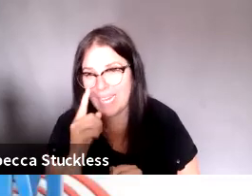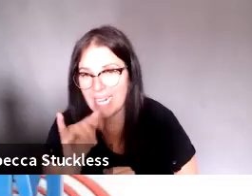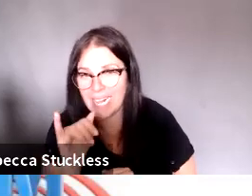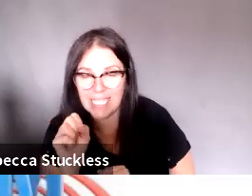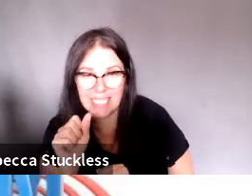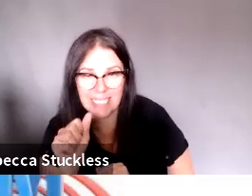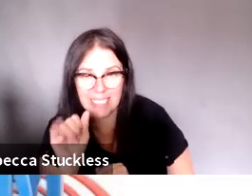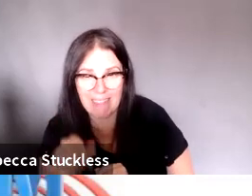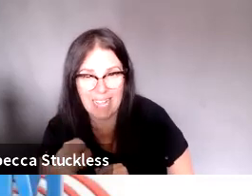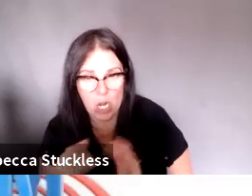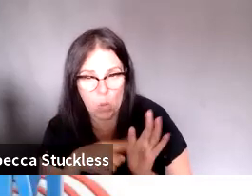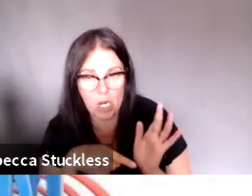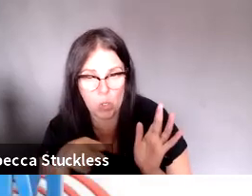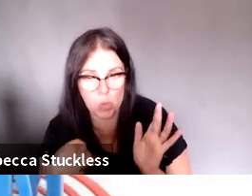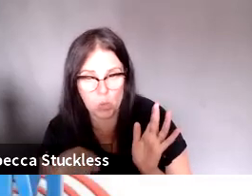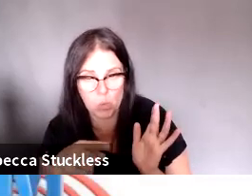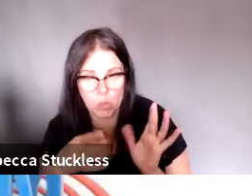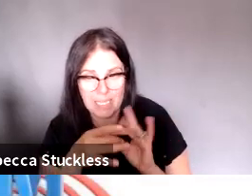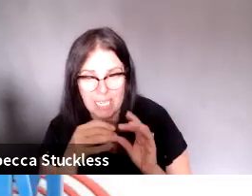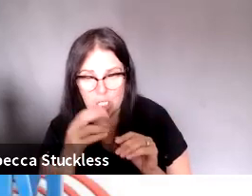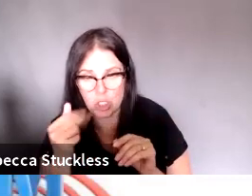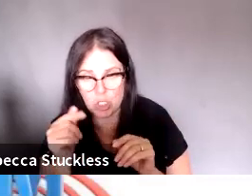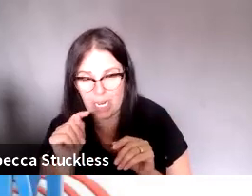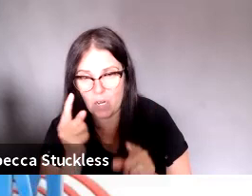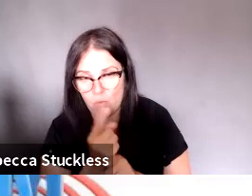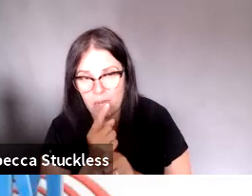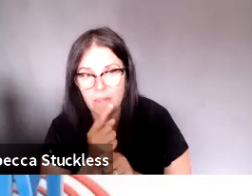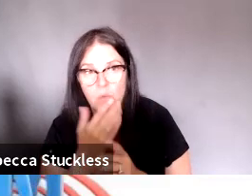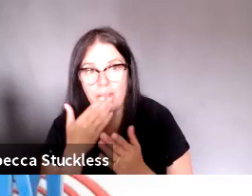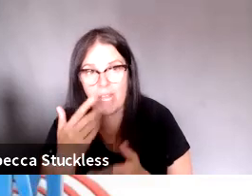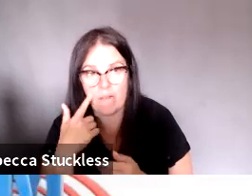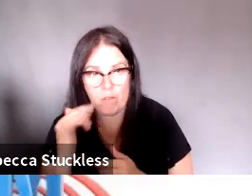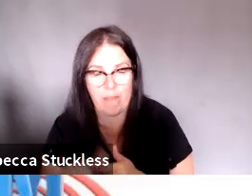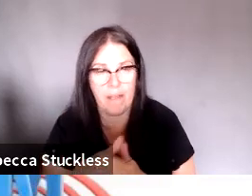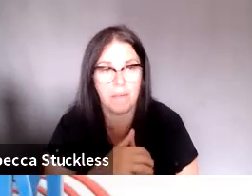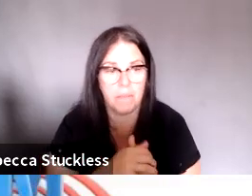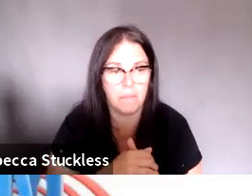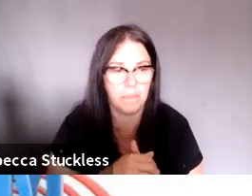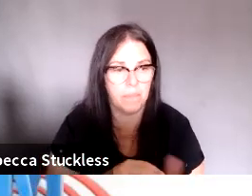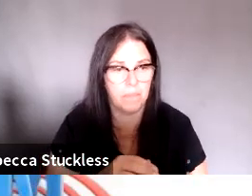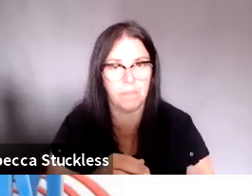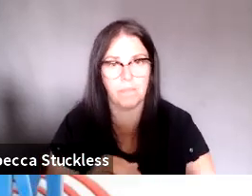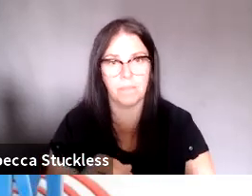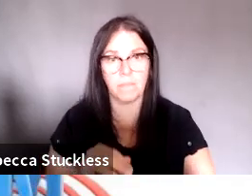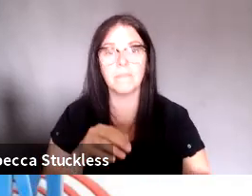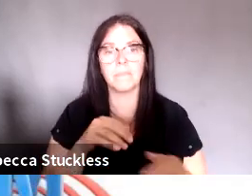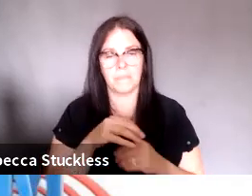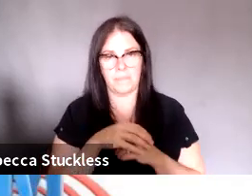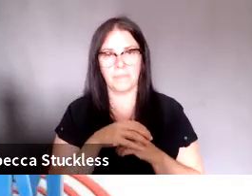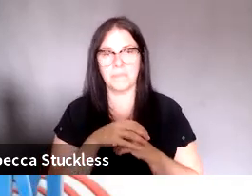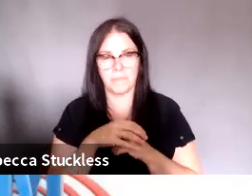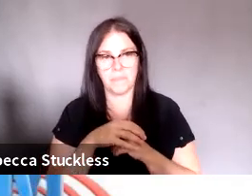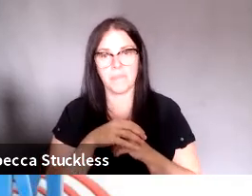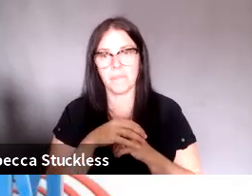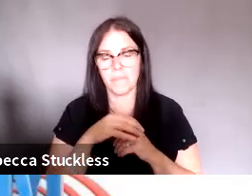what you're saying in the chat as well. So thank you for that as well. So yes, it just needs to be in progress